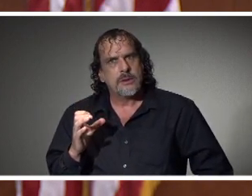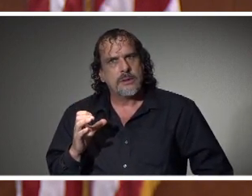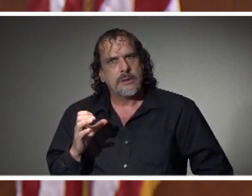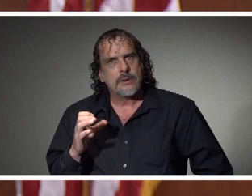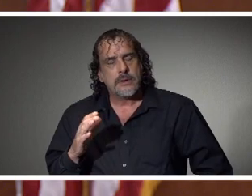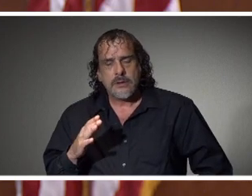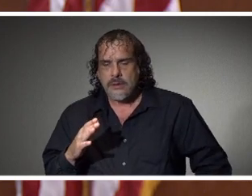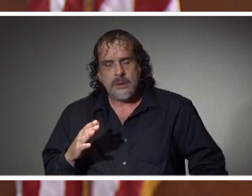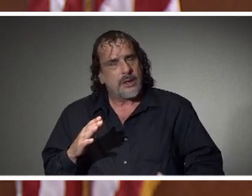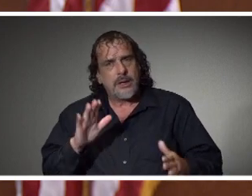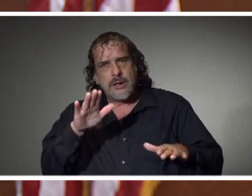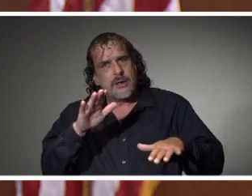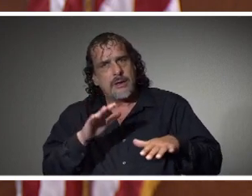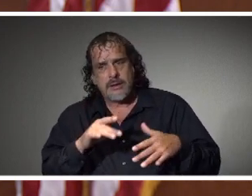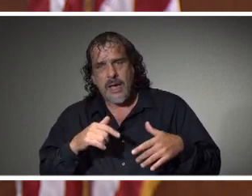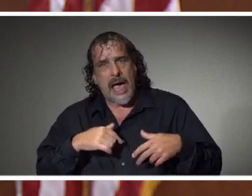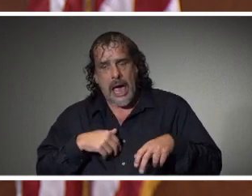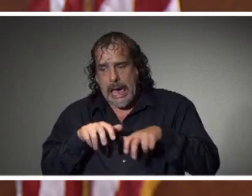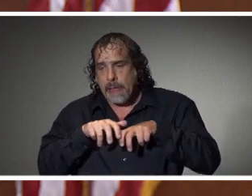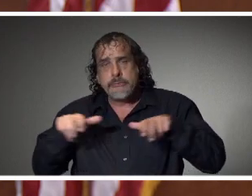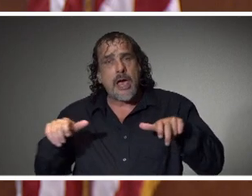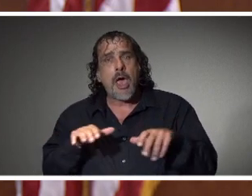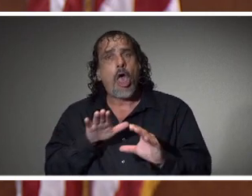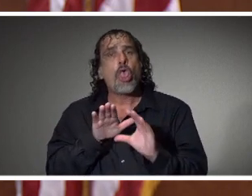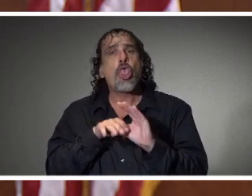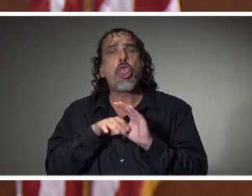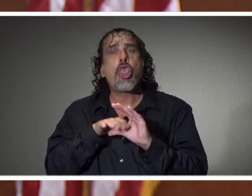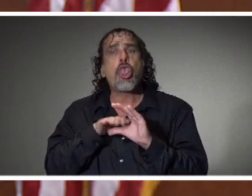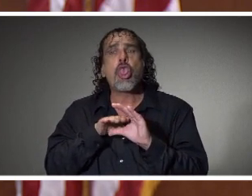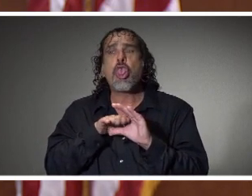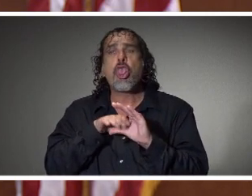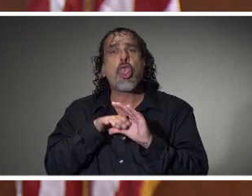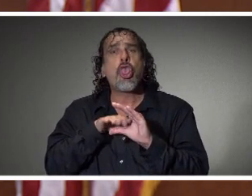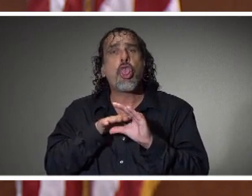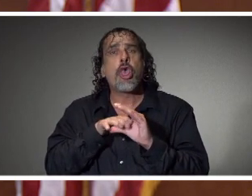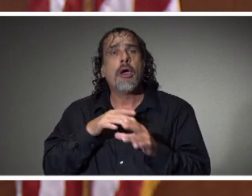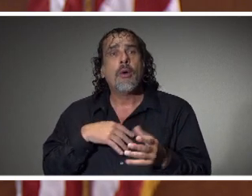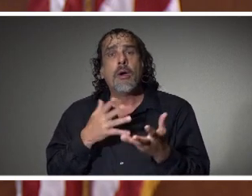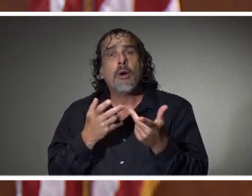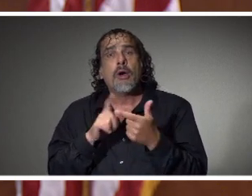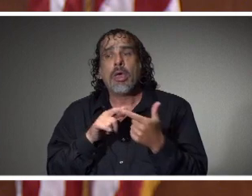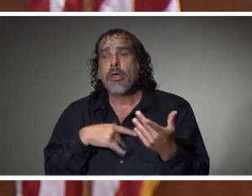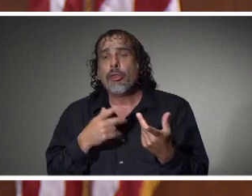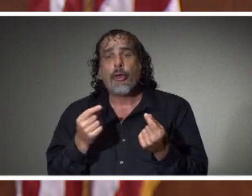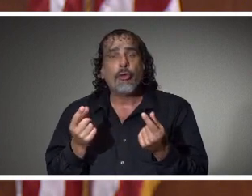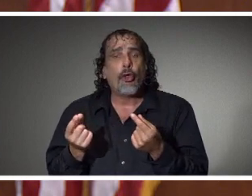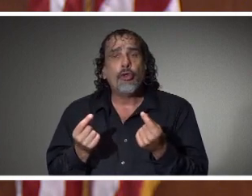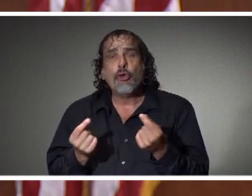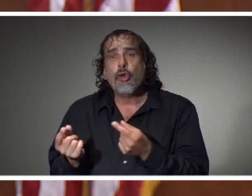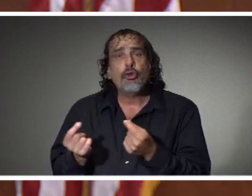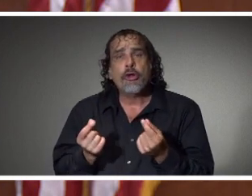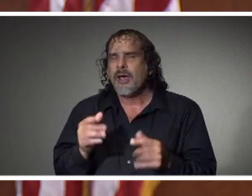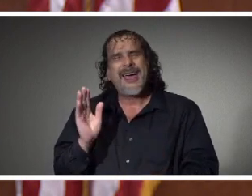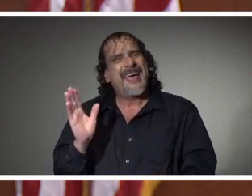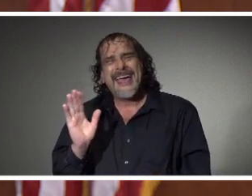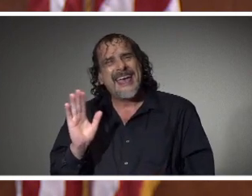My friends, we're not just sitting up here saying, willy-nilly, we want you to do this, we want you to do that. It is based upon the